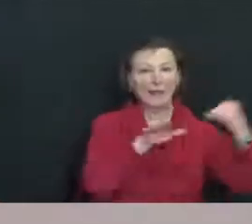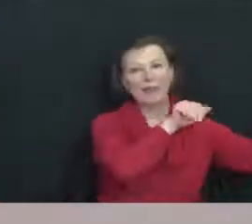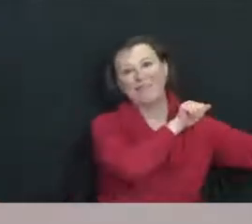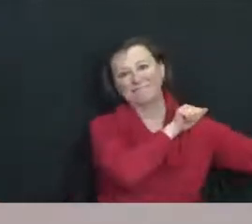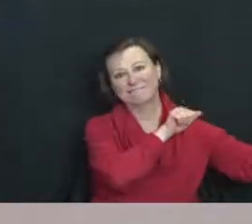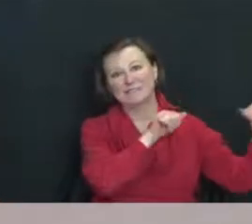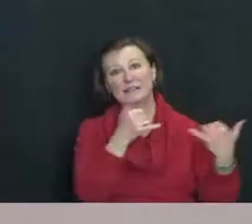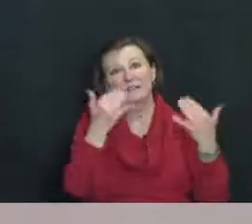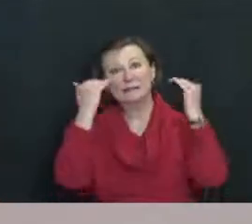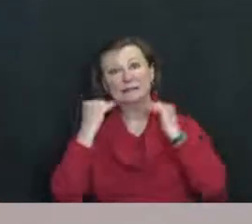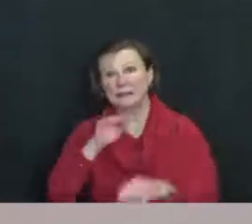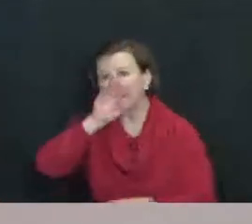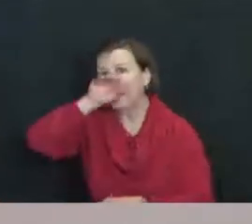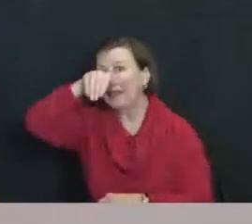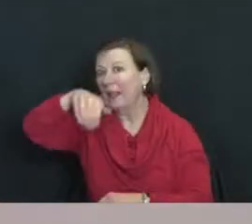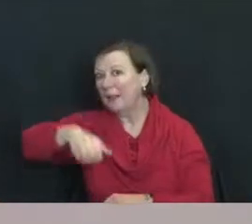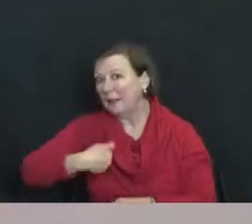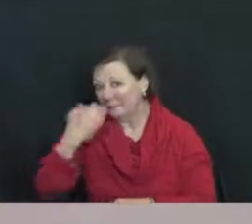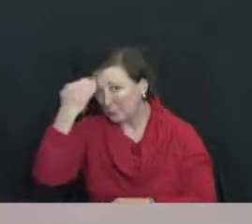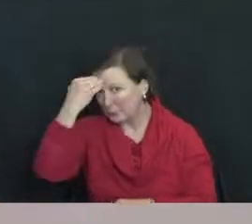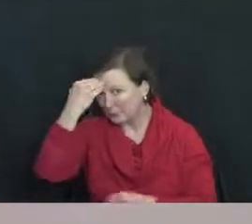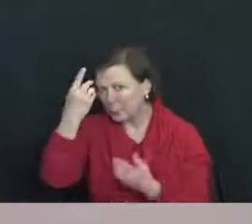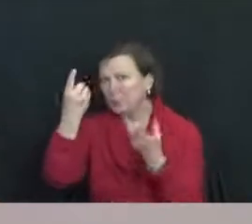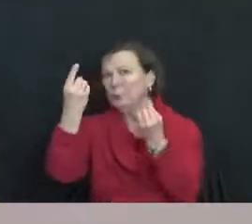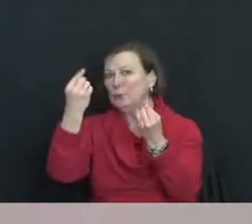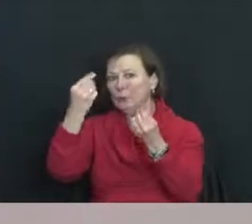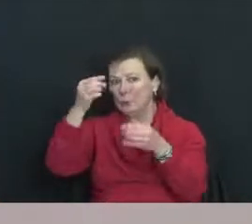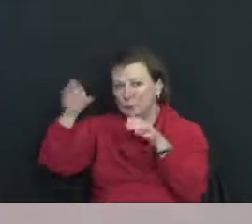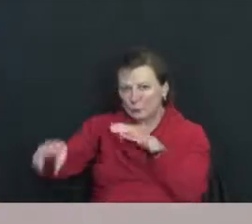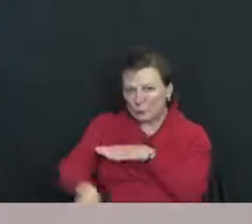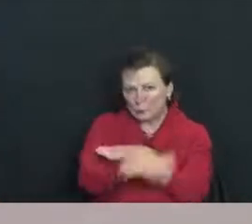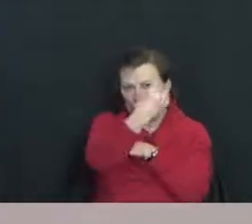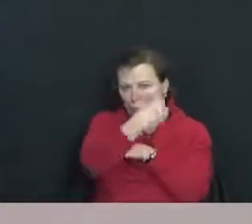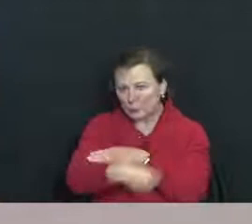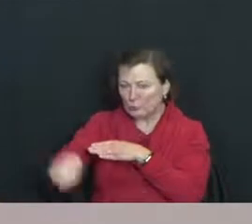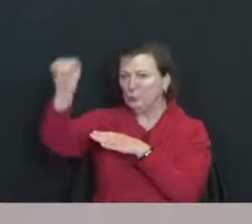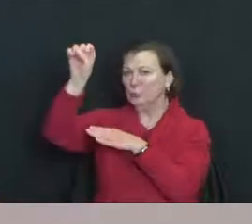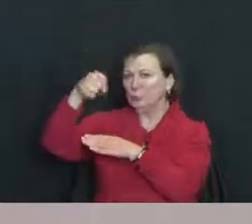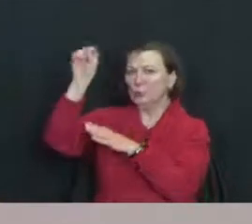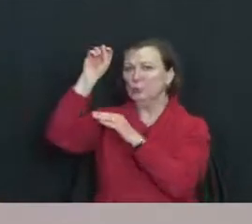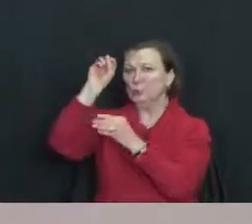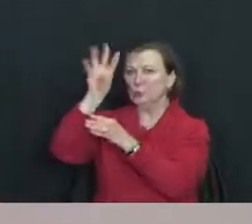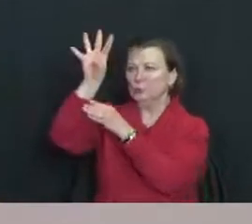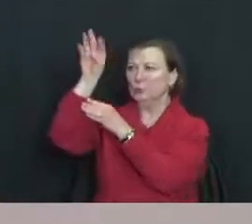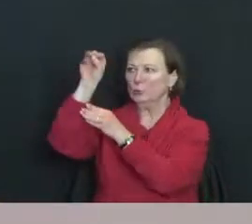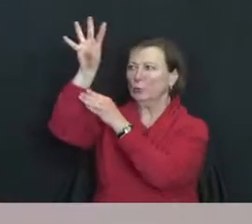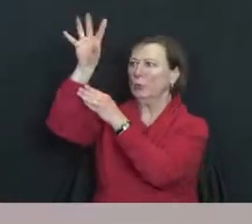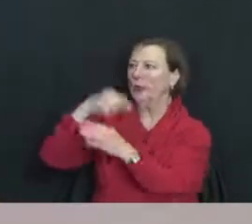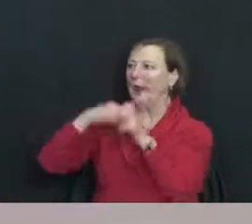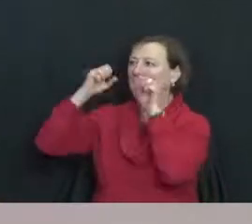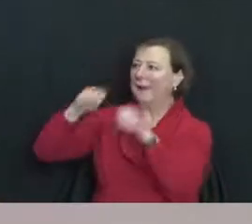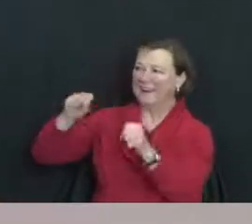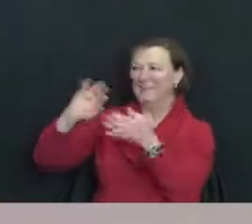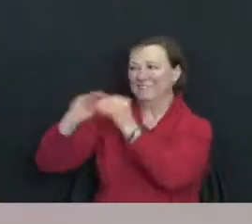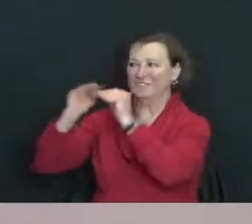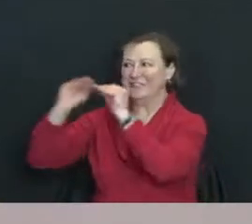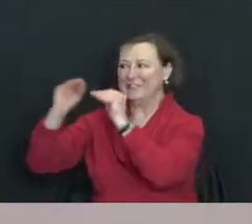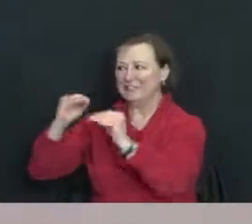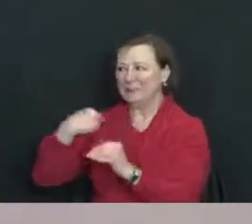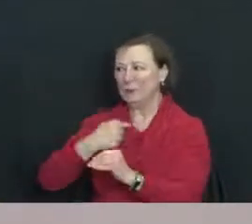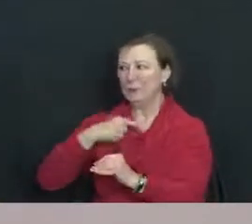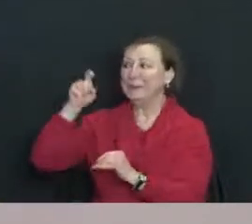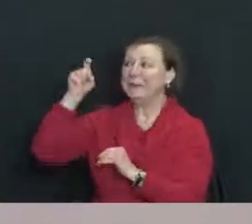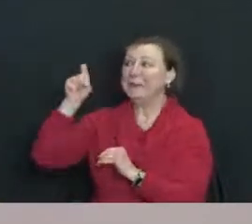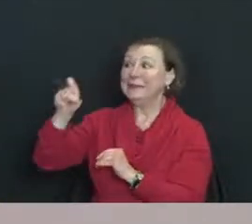The elephant knew just what to do. Trump-da-da! I can fix this. We just need